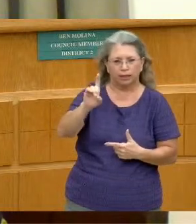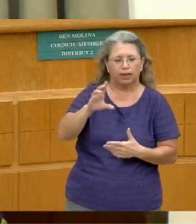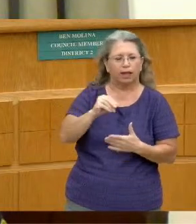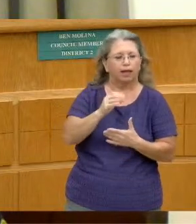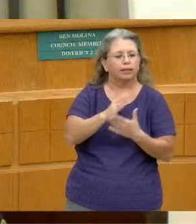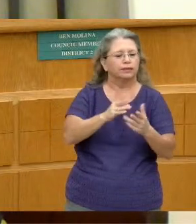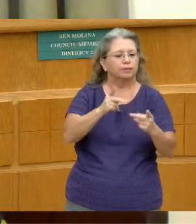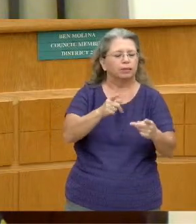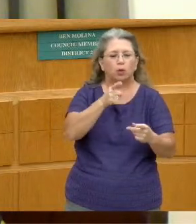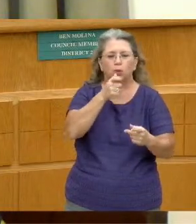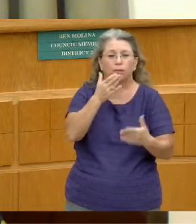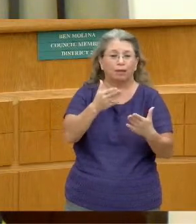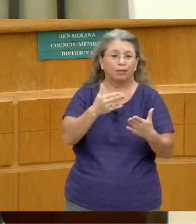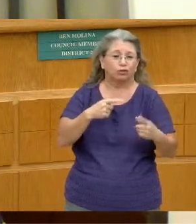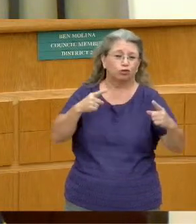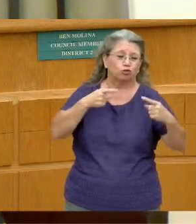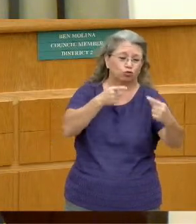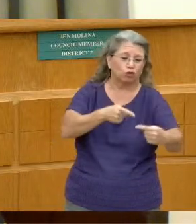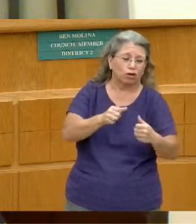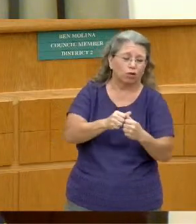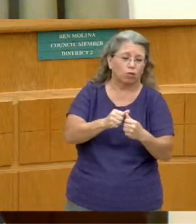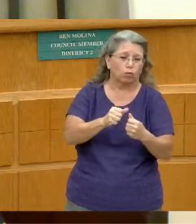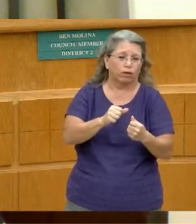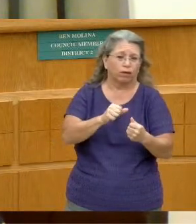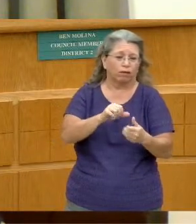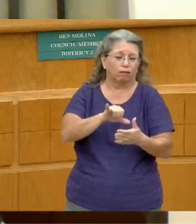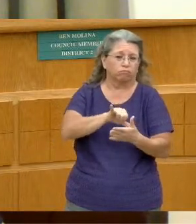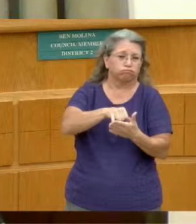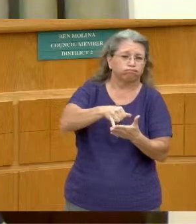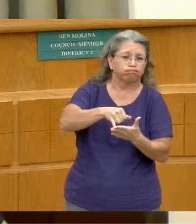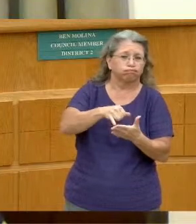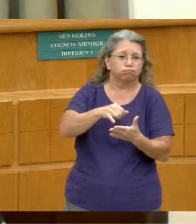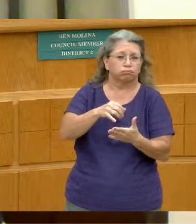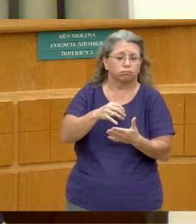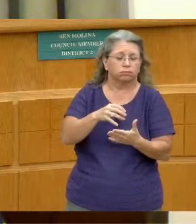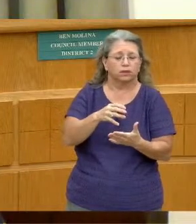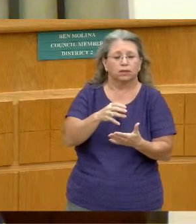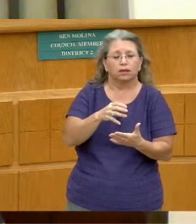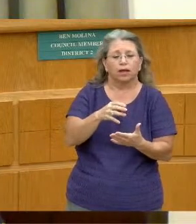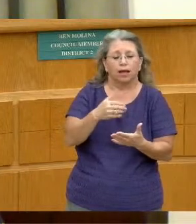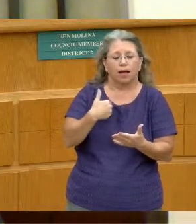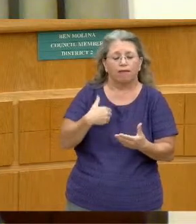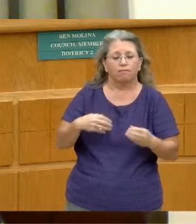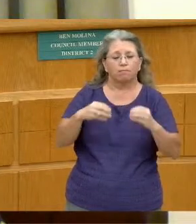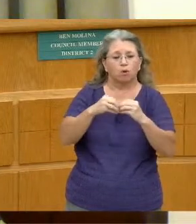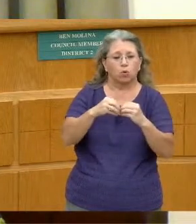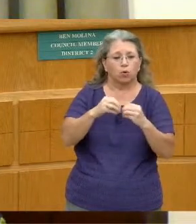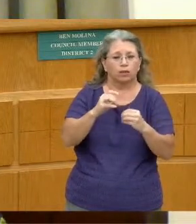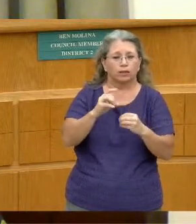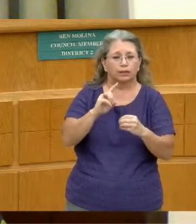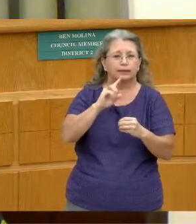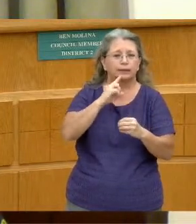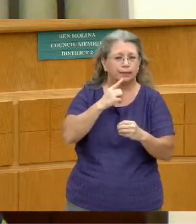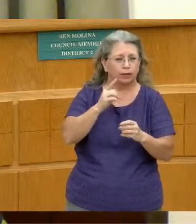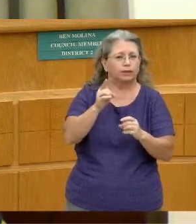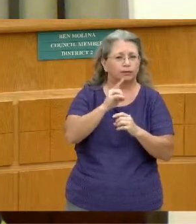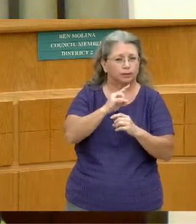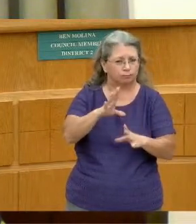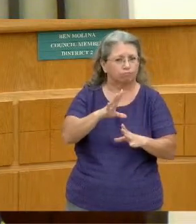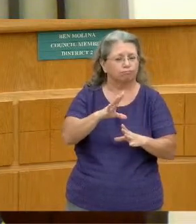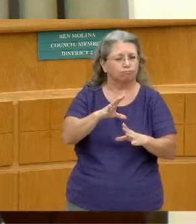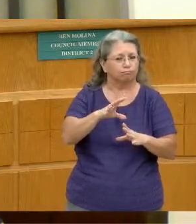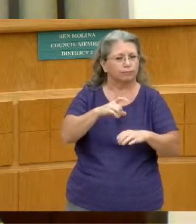being overweight, have more severe bouts with this coronavirus. If you and